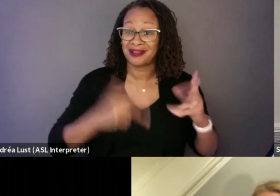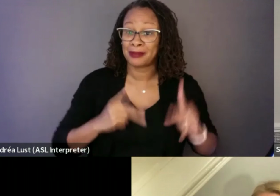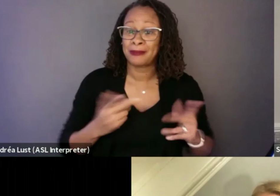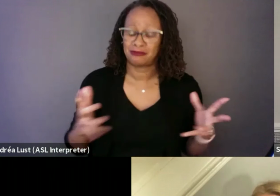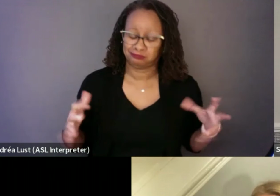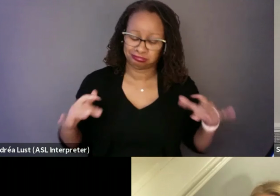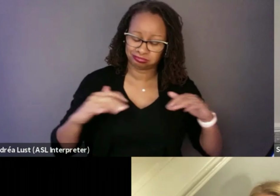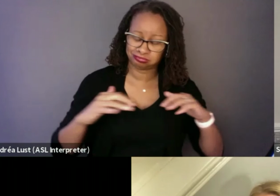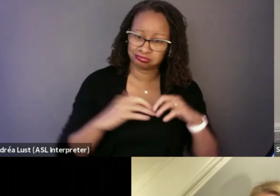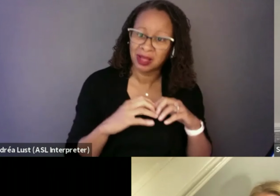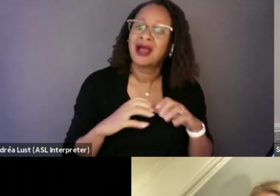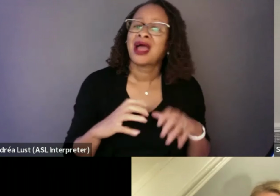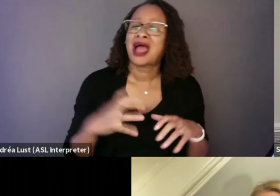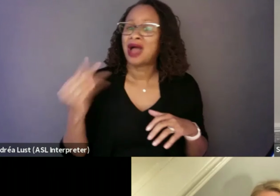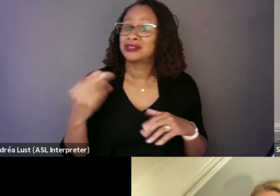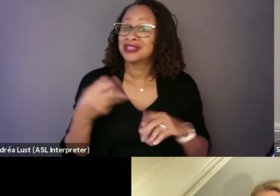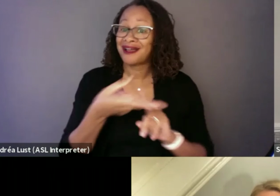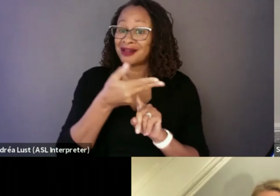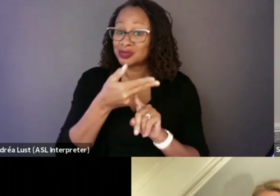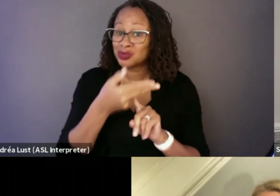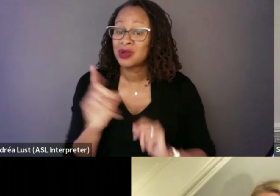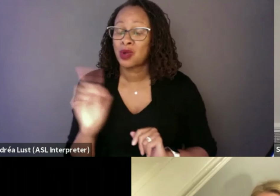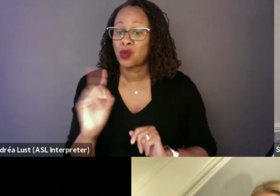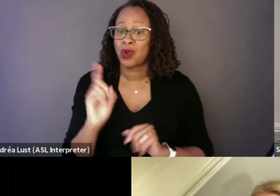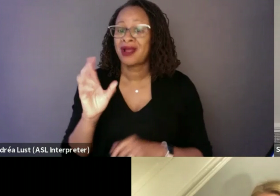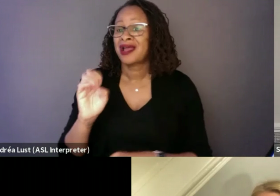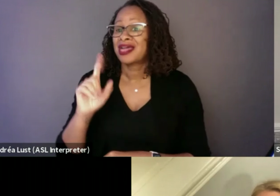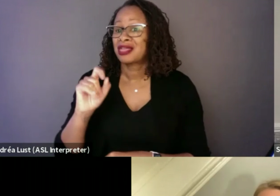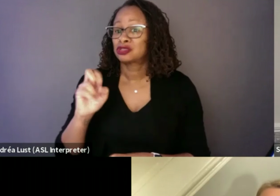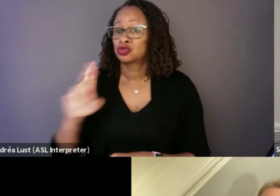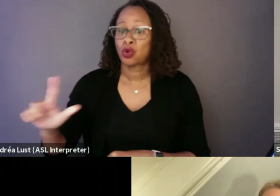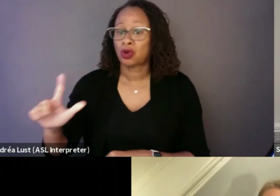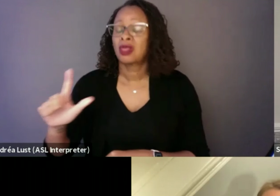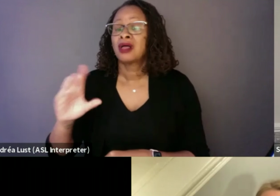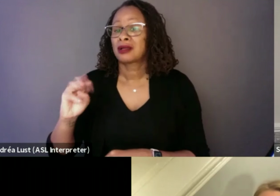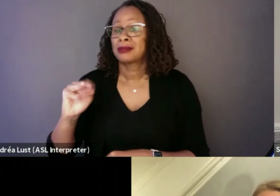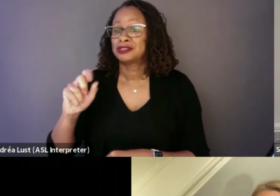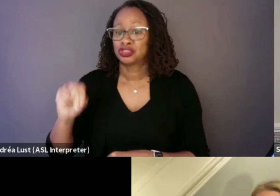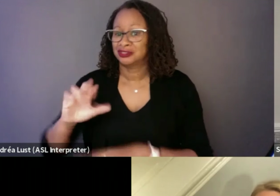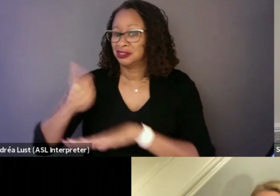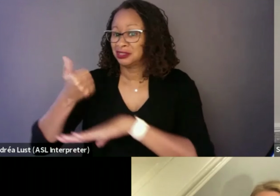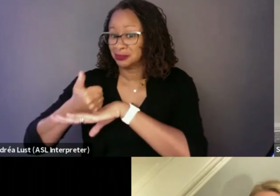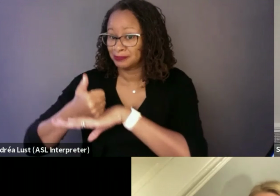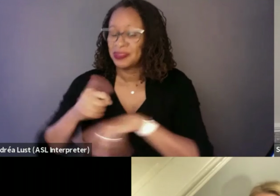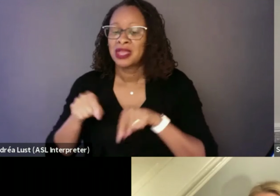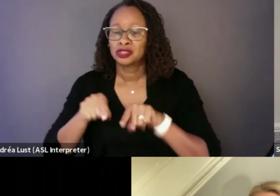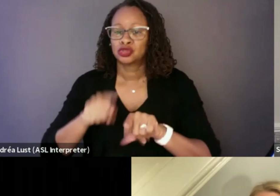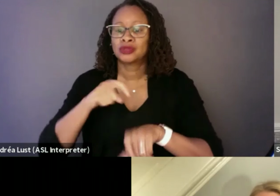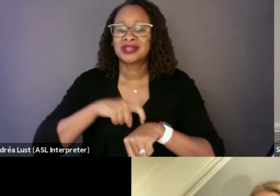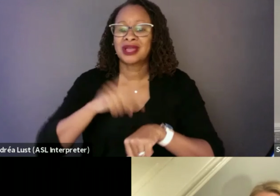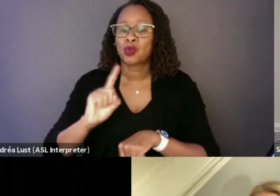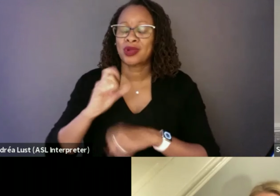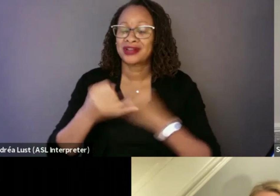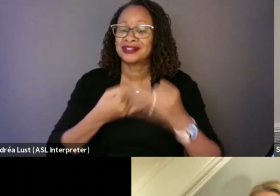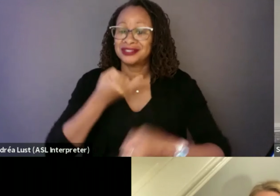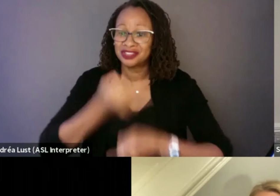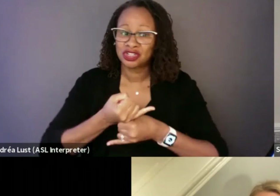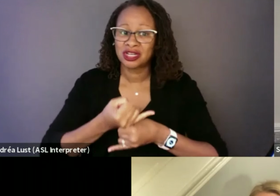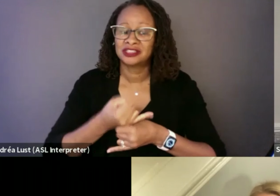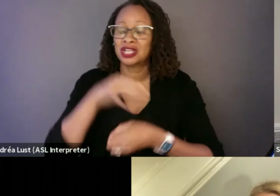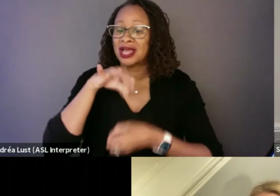outside the hotel where the electoral commissioner is based. And it was during a time where the international